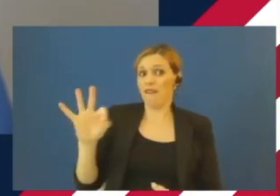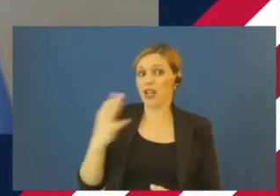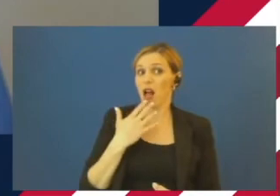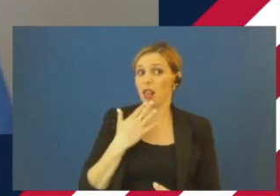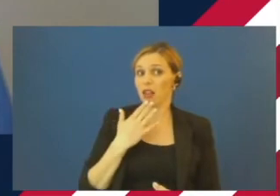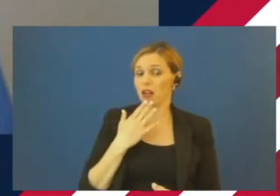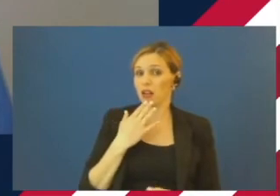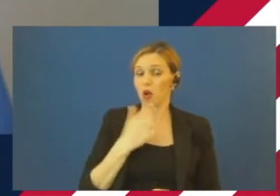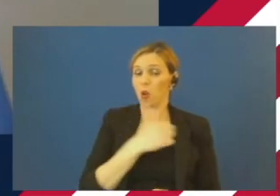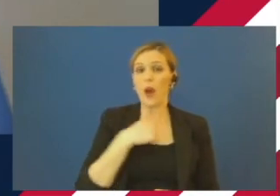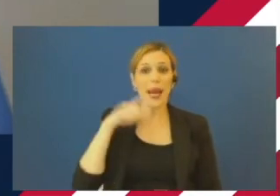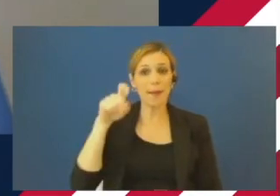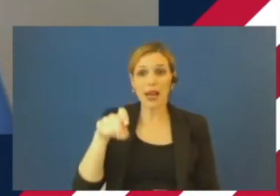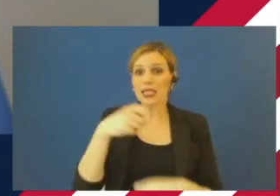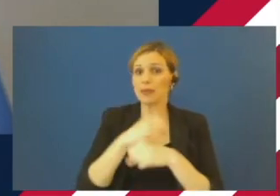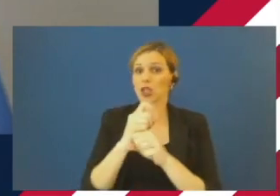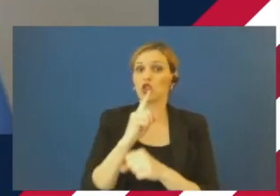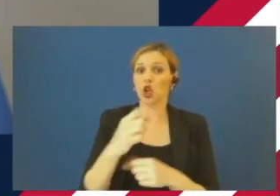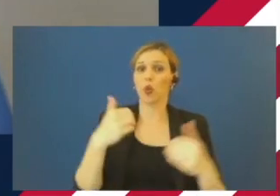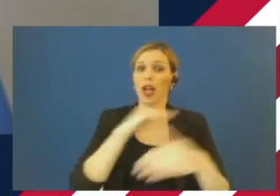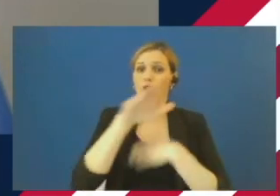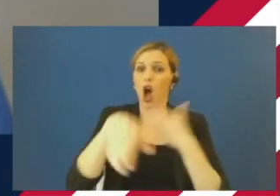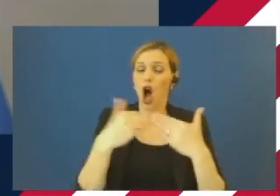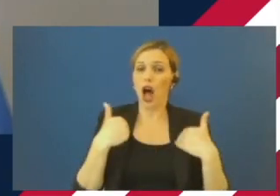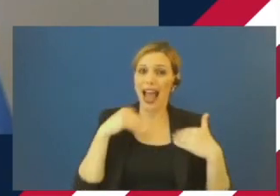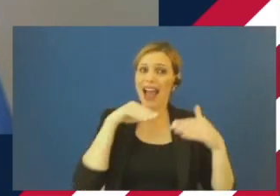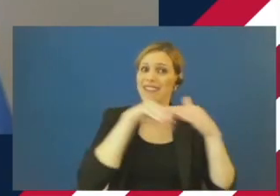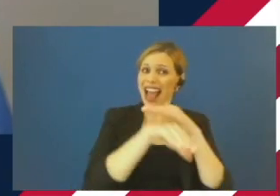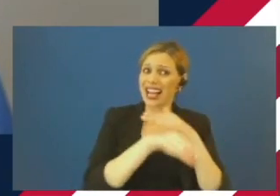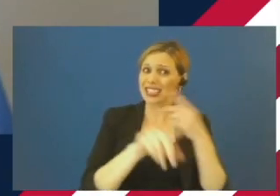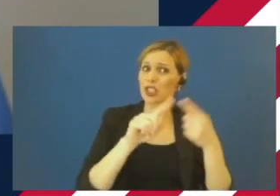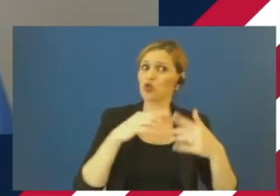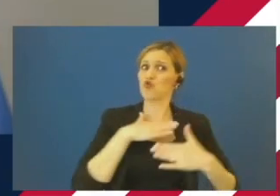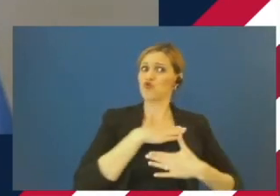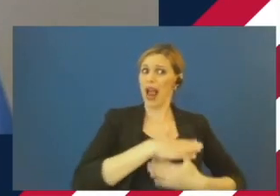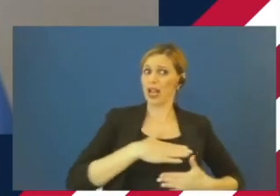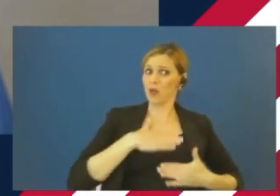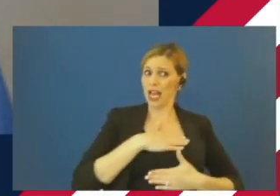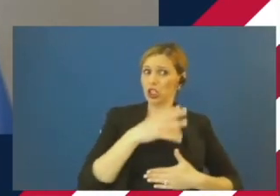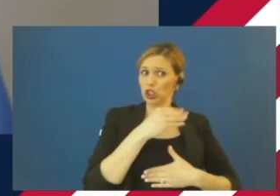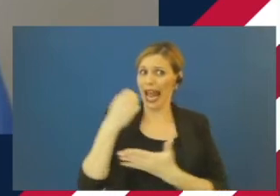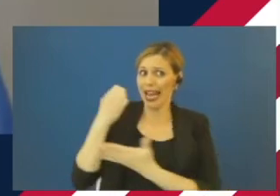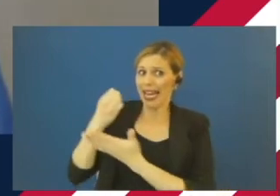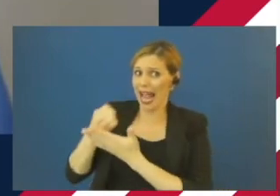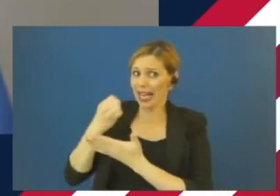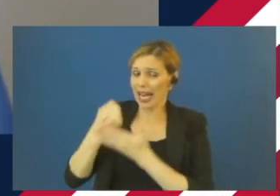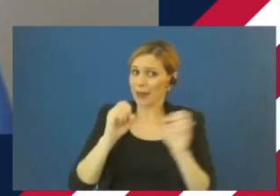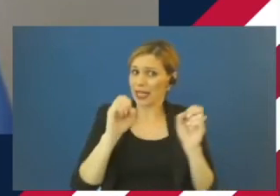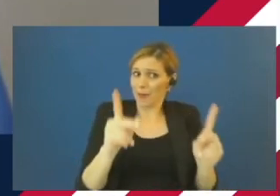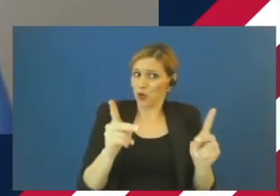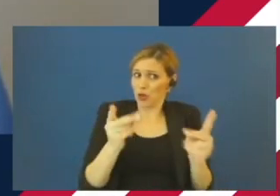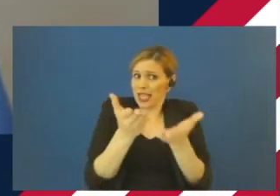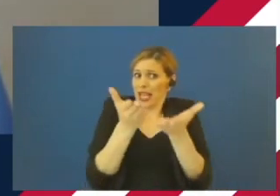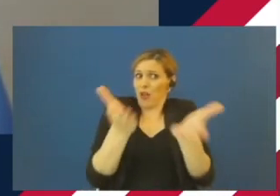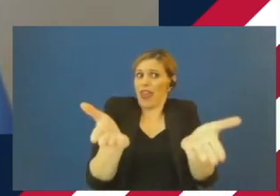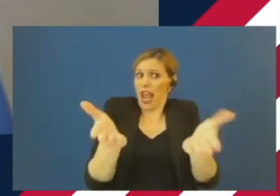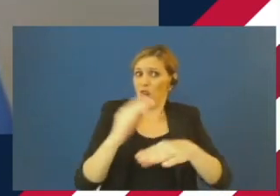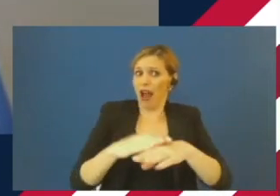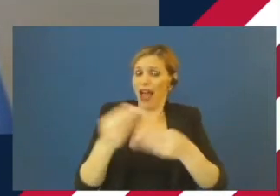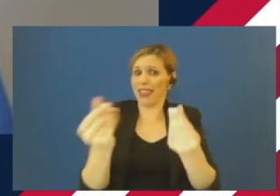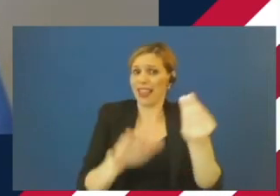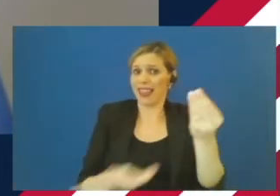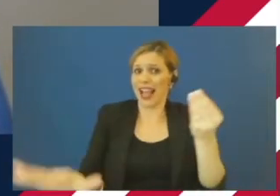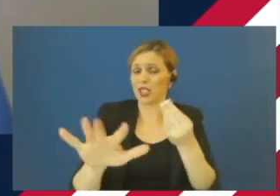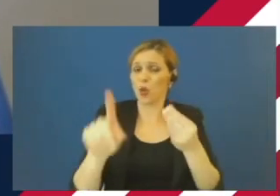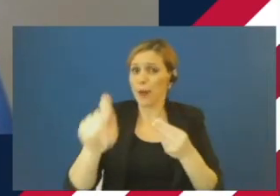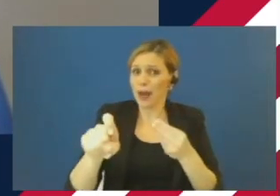have access to the recreational and economic opportunities that exist there. We support increasing access to public